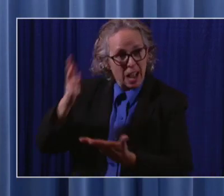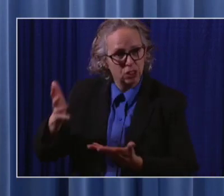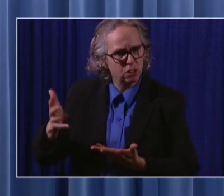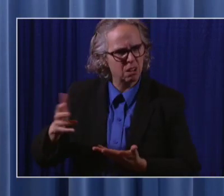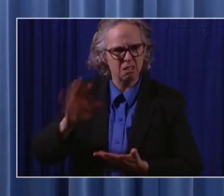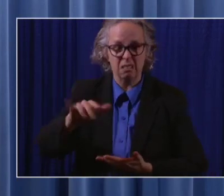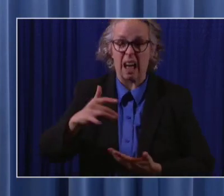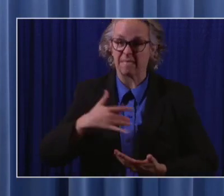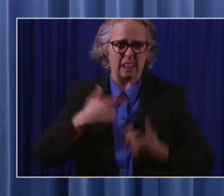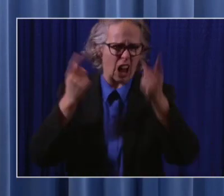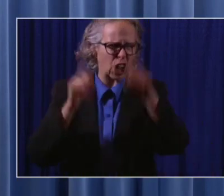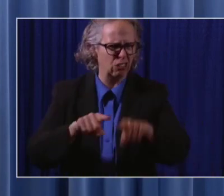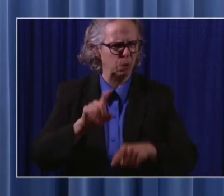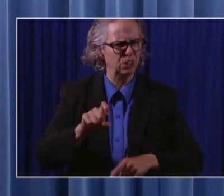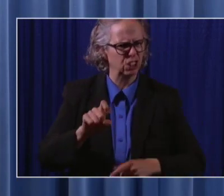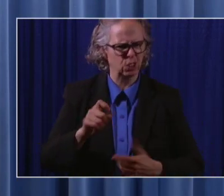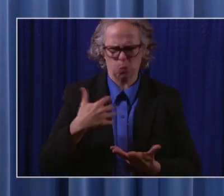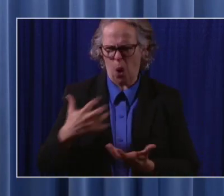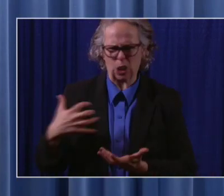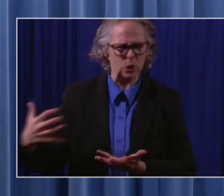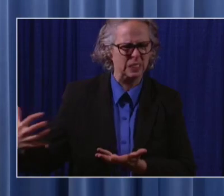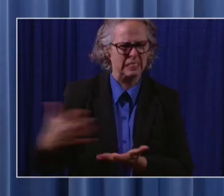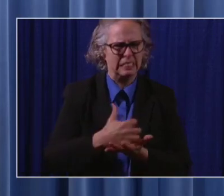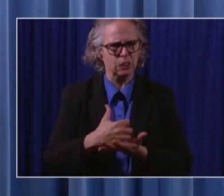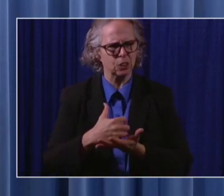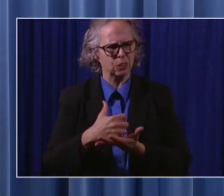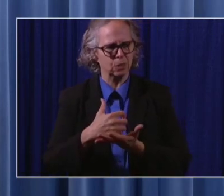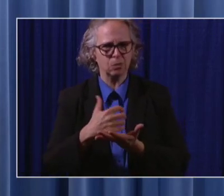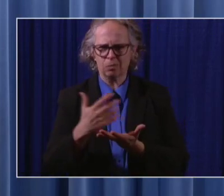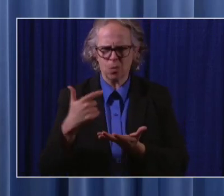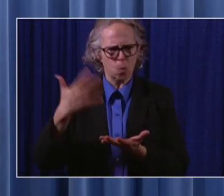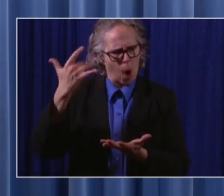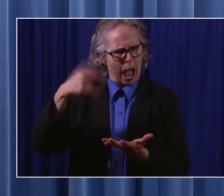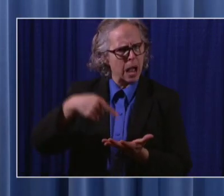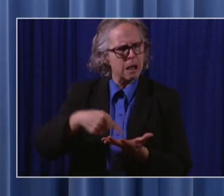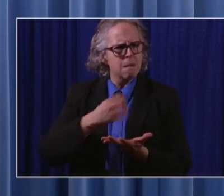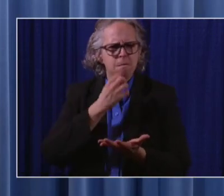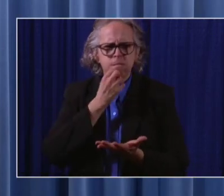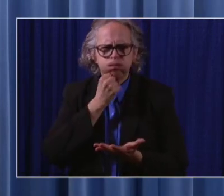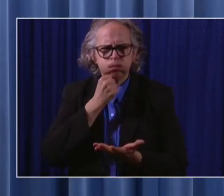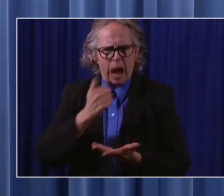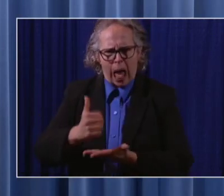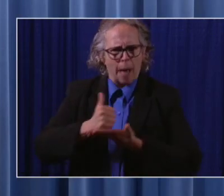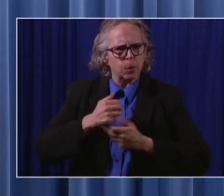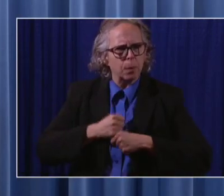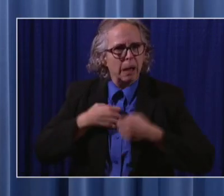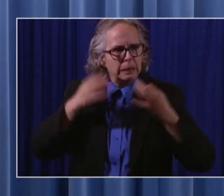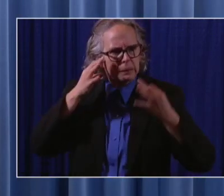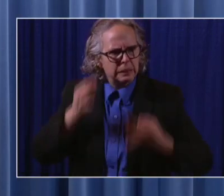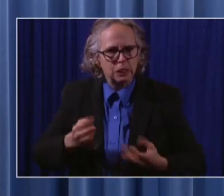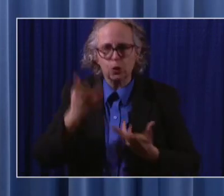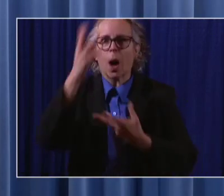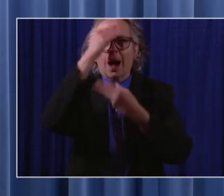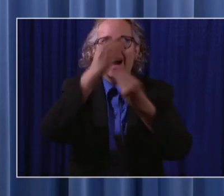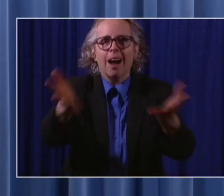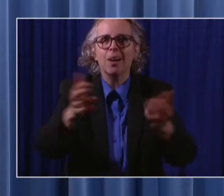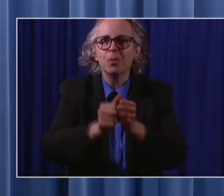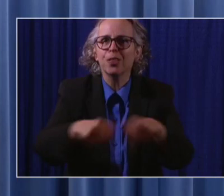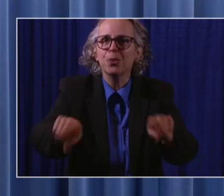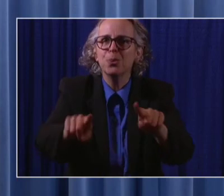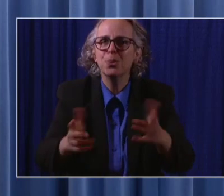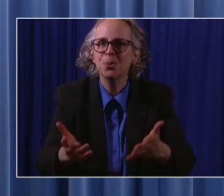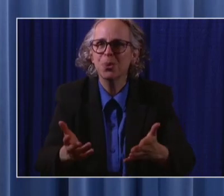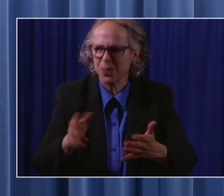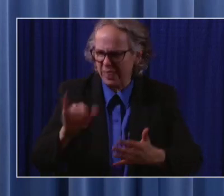because we use this information to frankly make decisions and to inform the public. So we